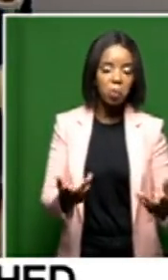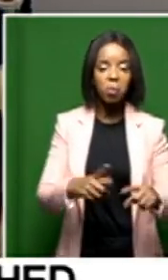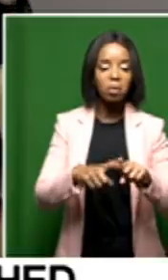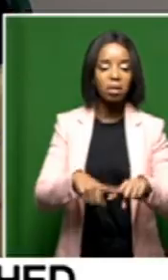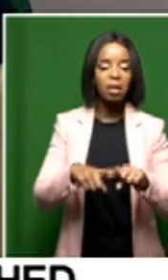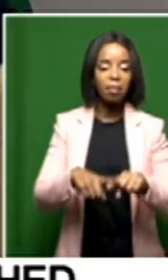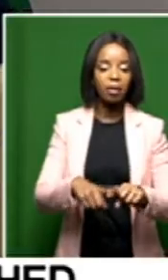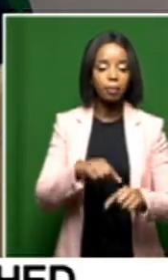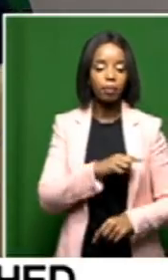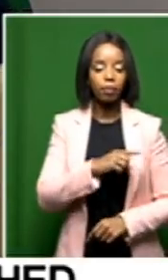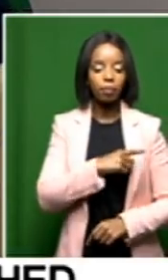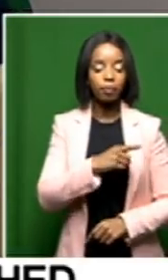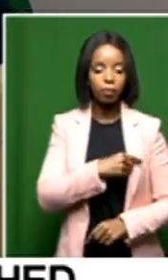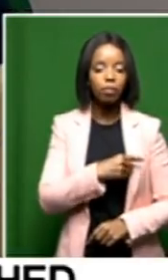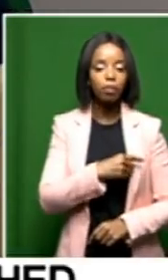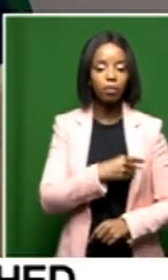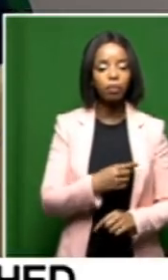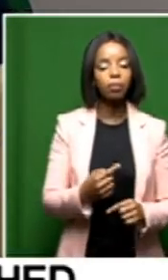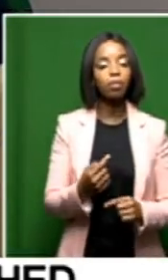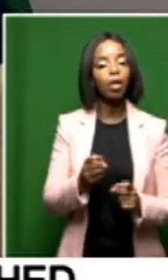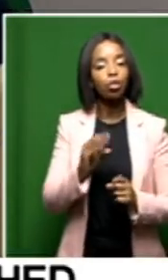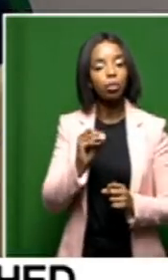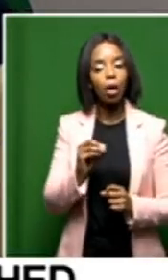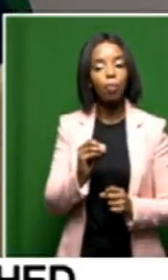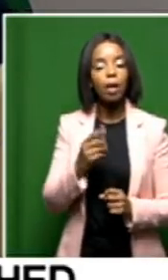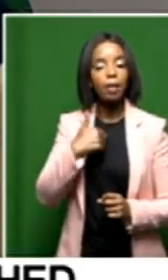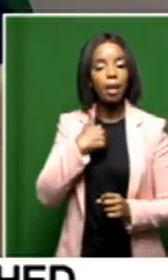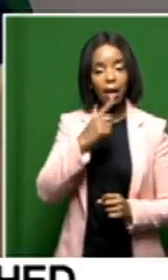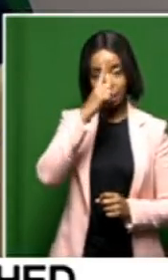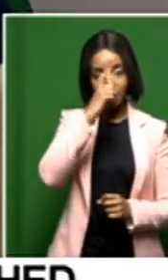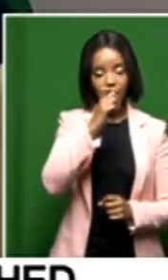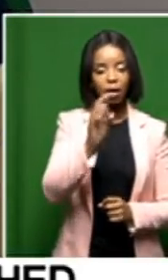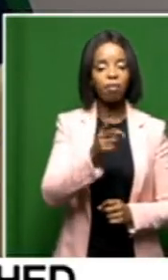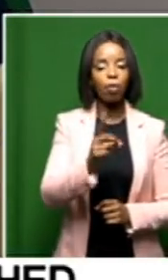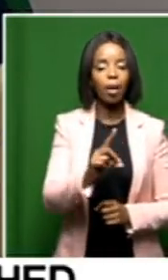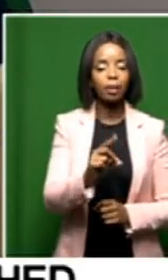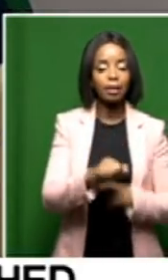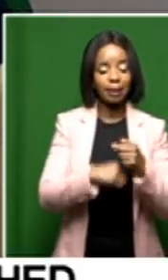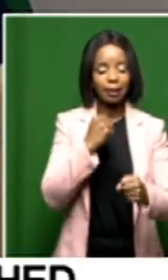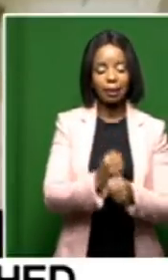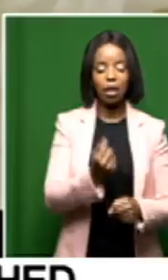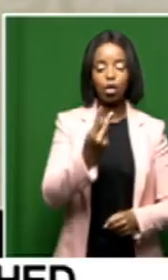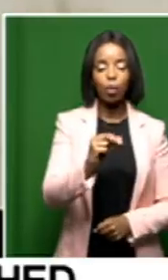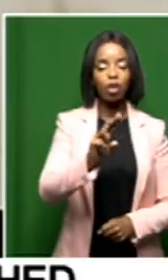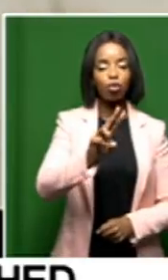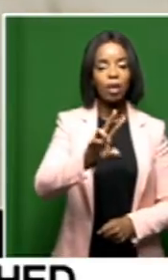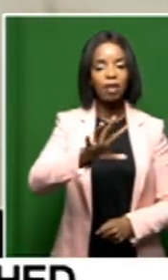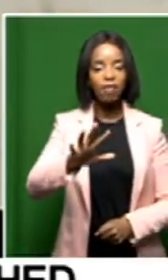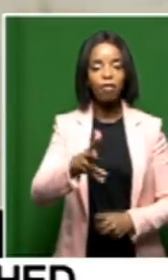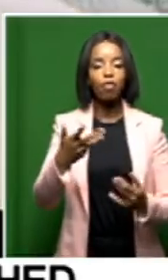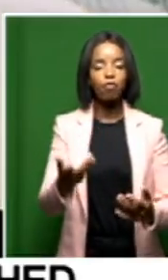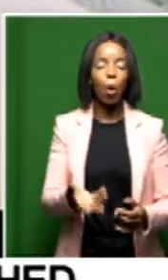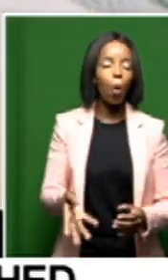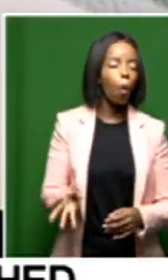being installed as early as this year. So I believe 2025 is the target for full